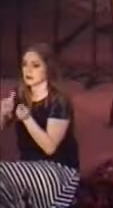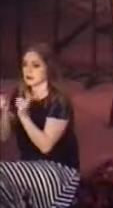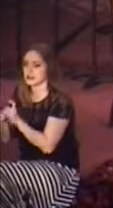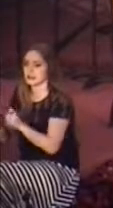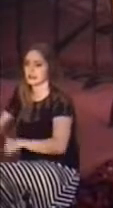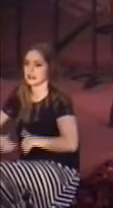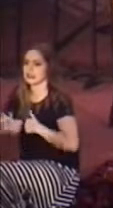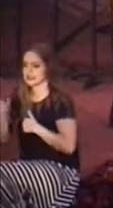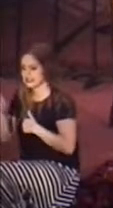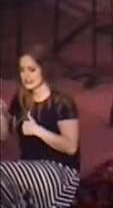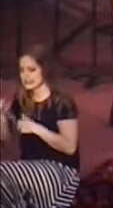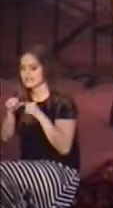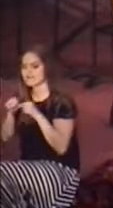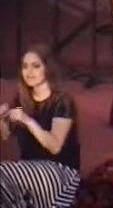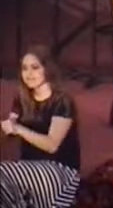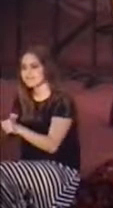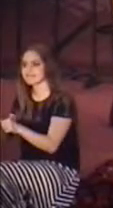We've got to keep changing.